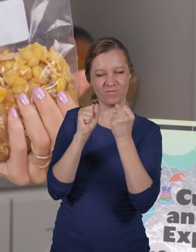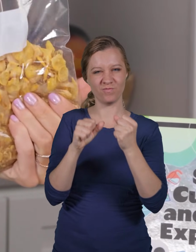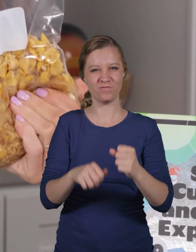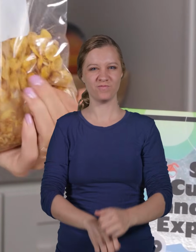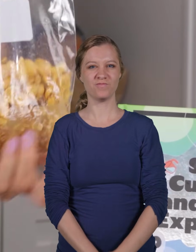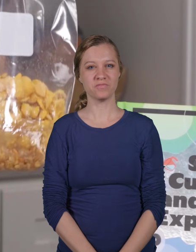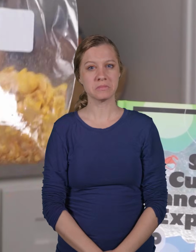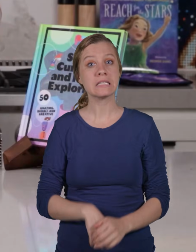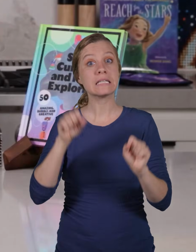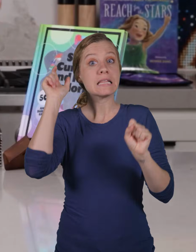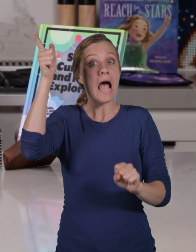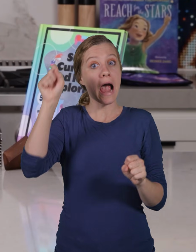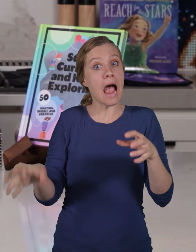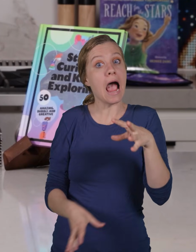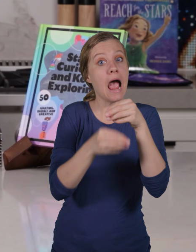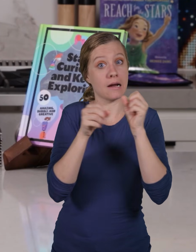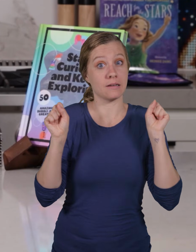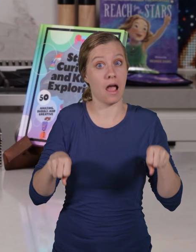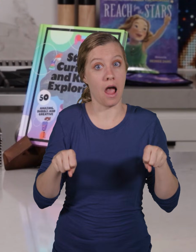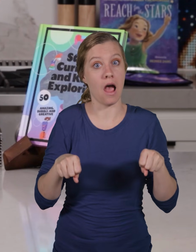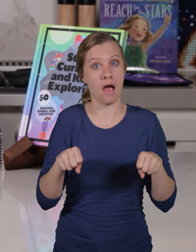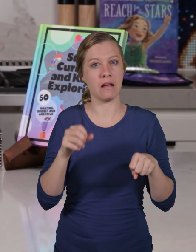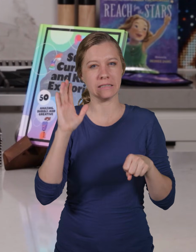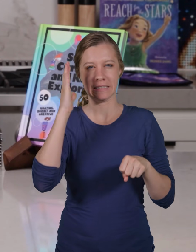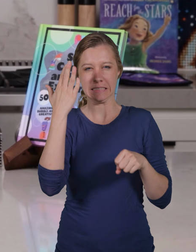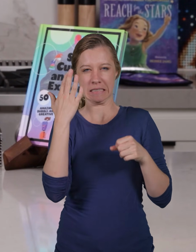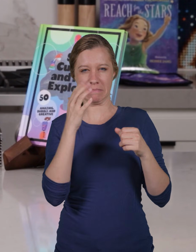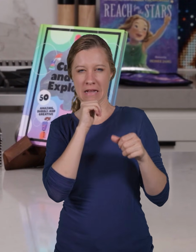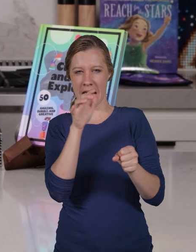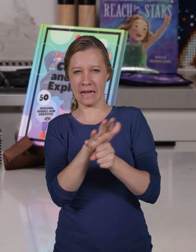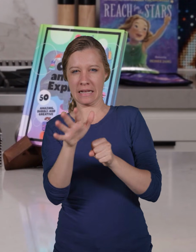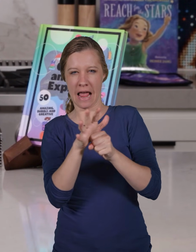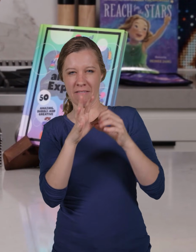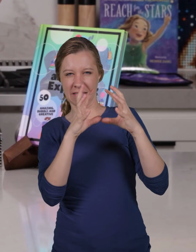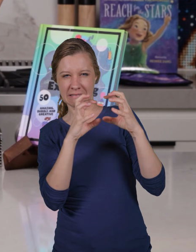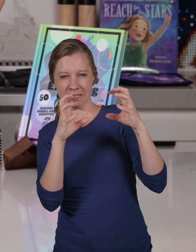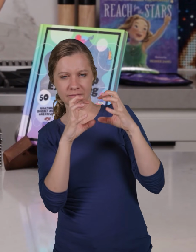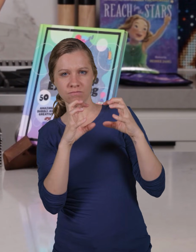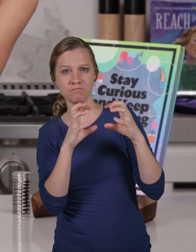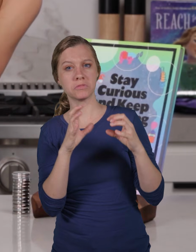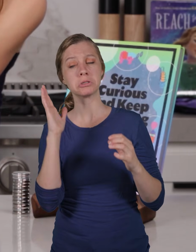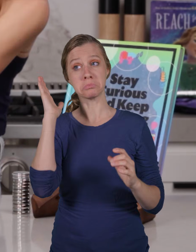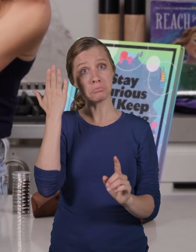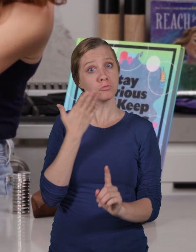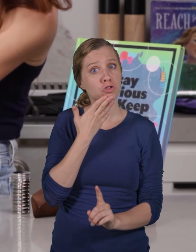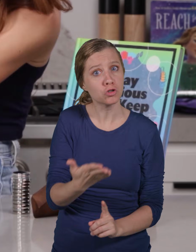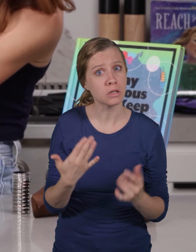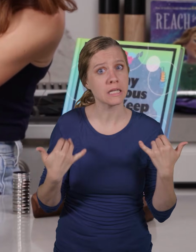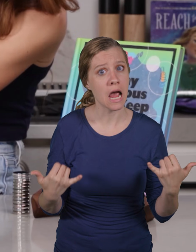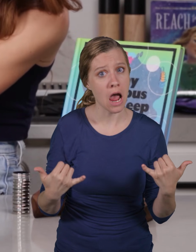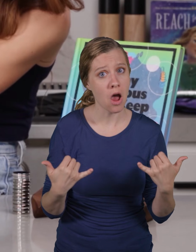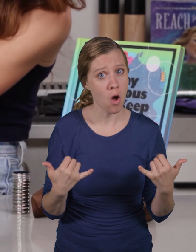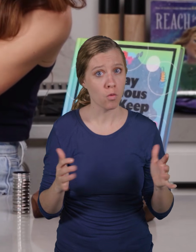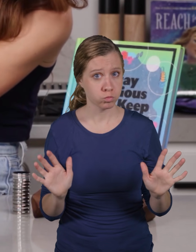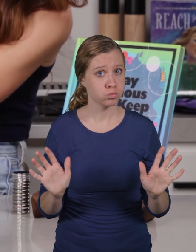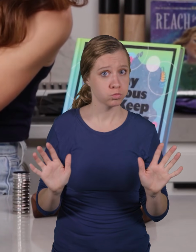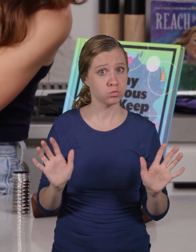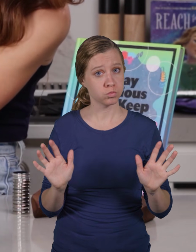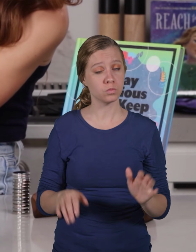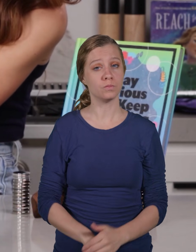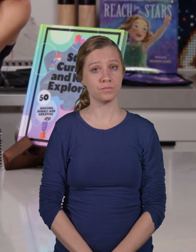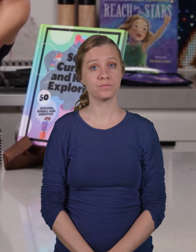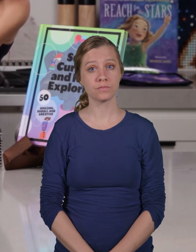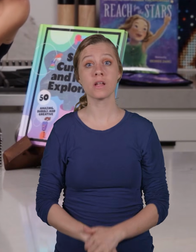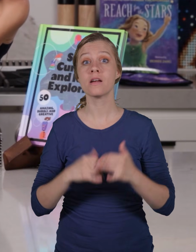just like that. And you can always add more later if it doesn't look like the right consistency. But so far, this looks pretty